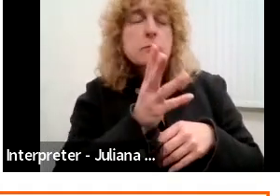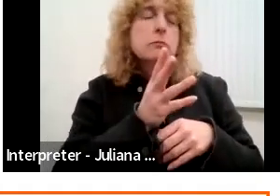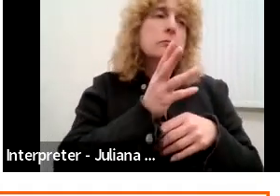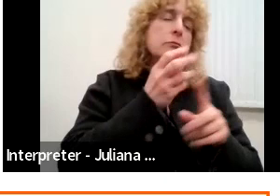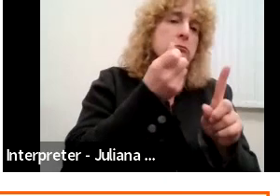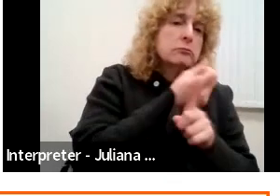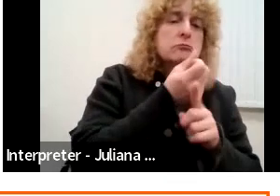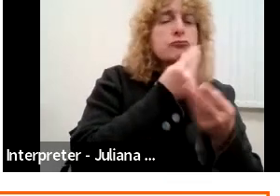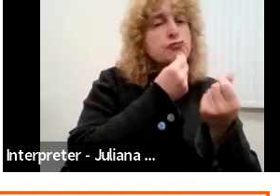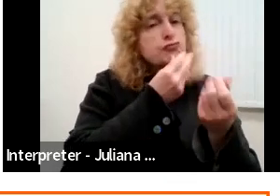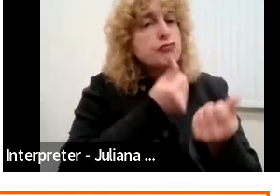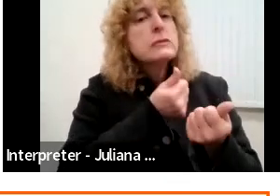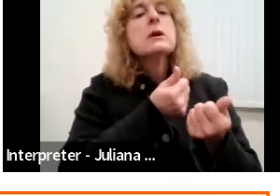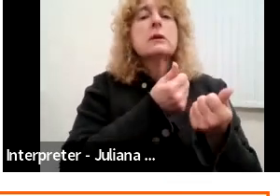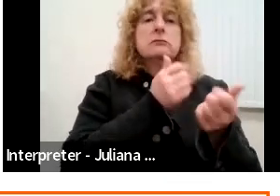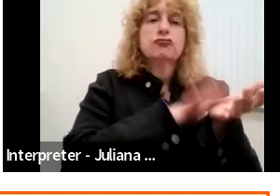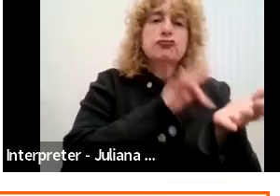with pictures representing